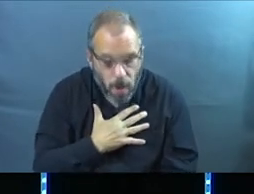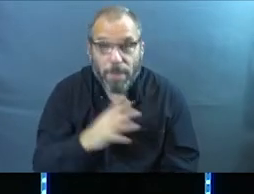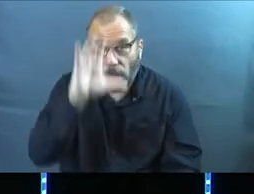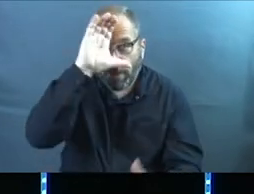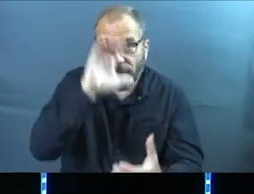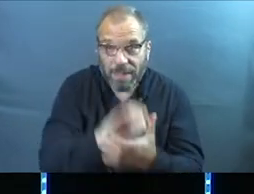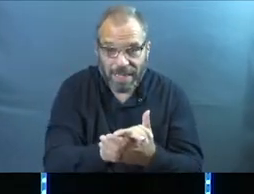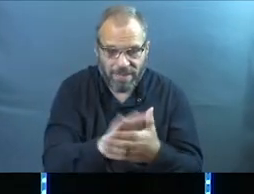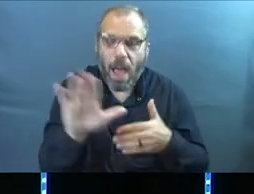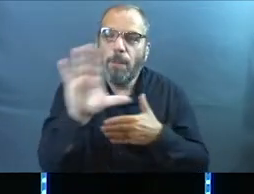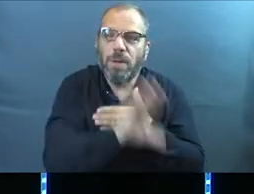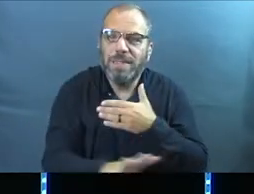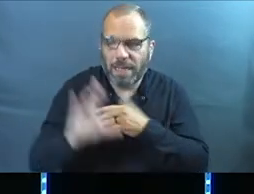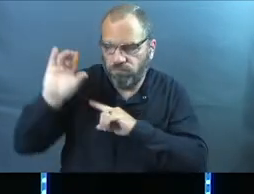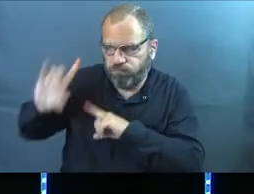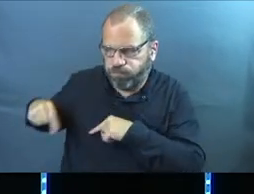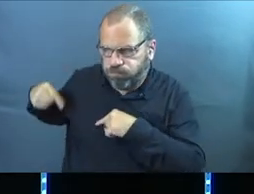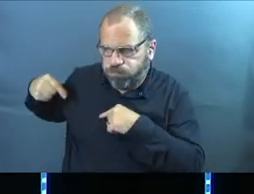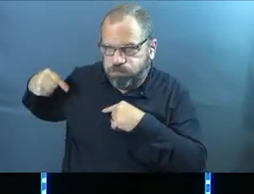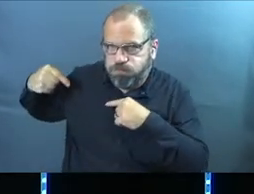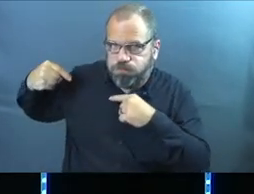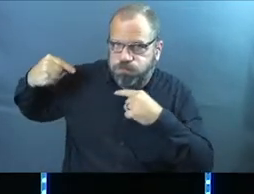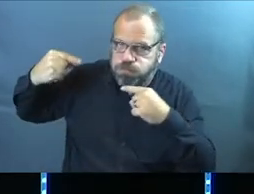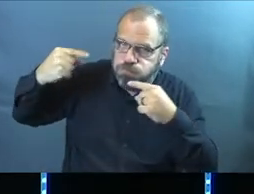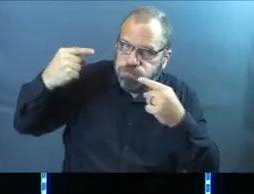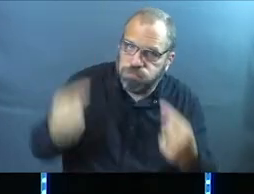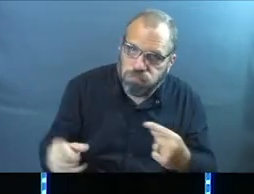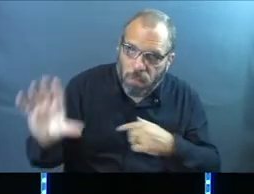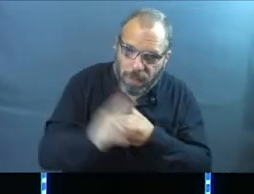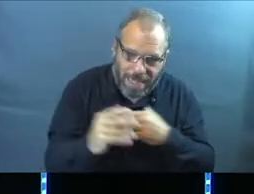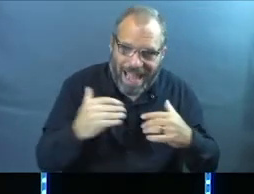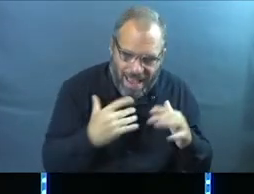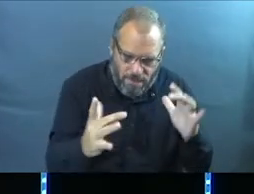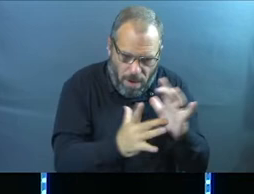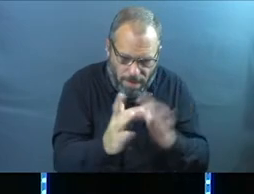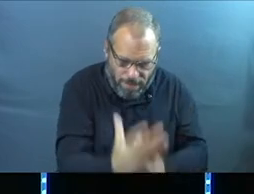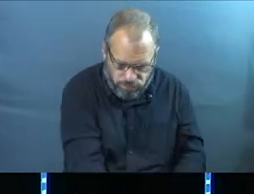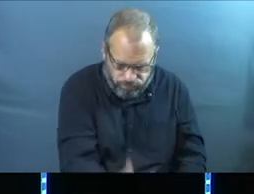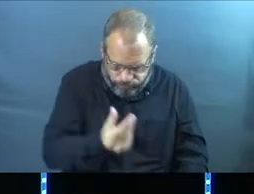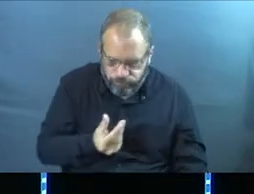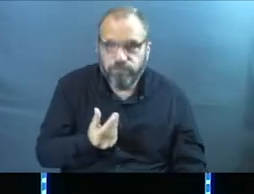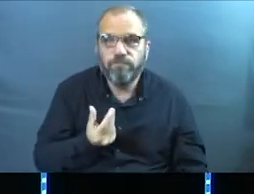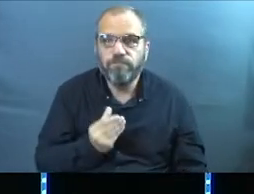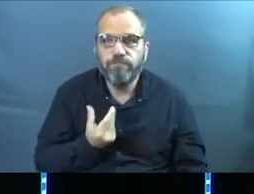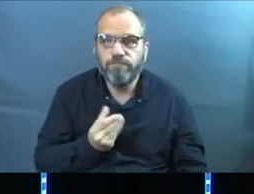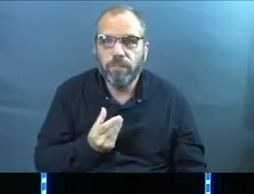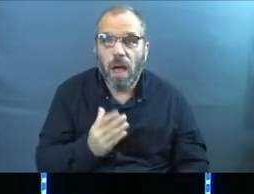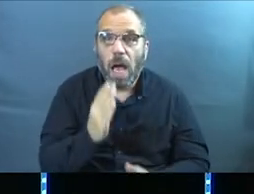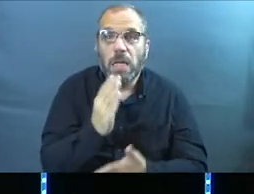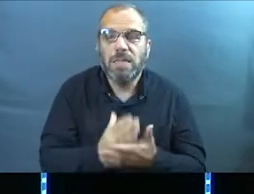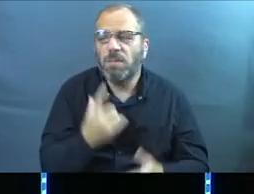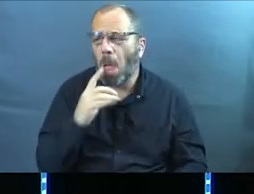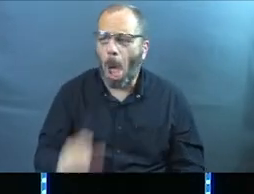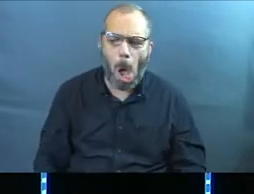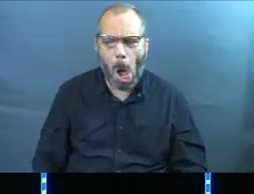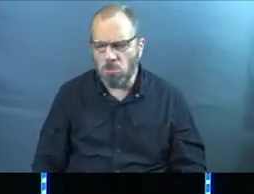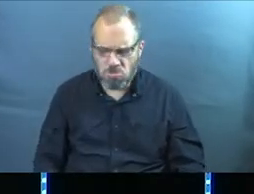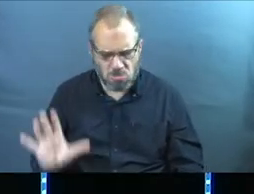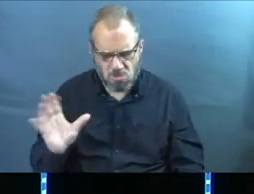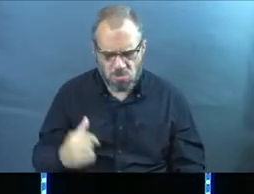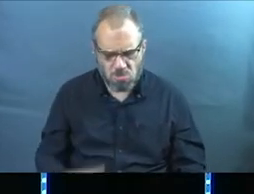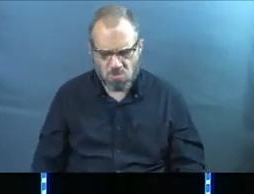believe that it was protected down through the centuries to get the scripture to us. And some people will tell you